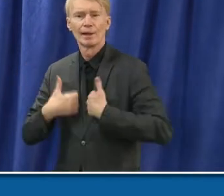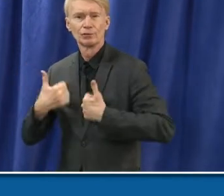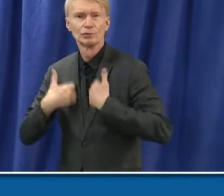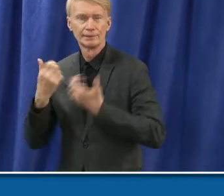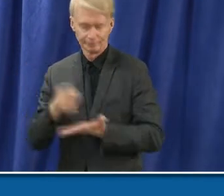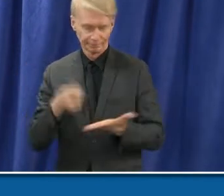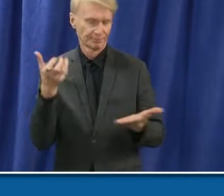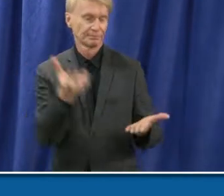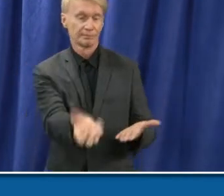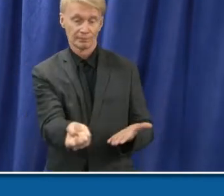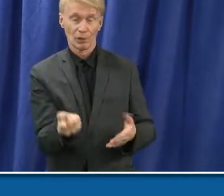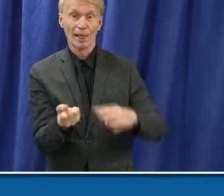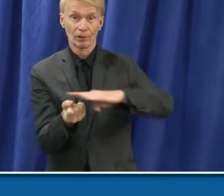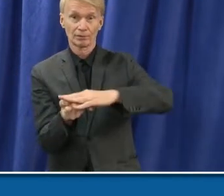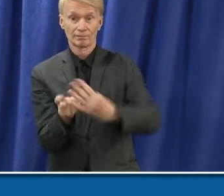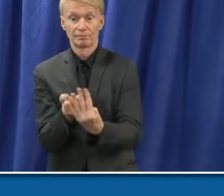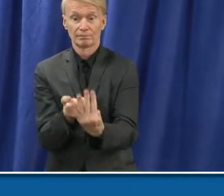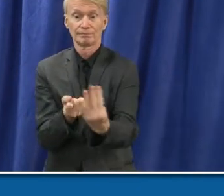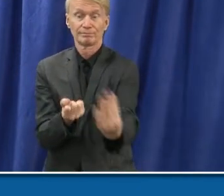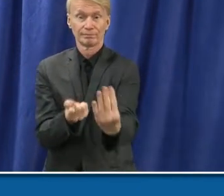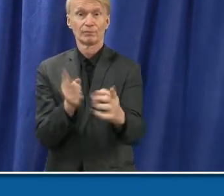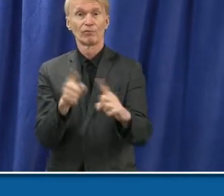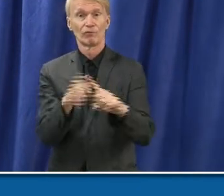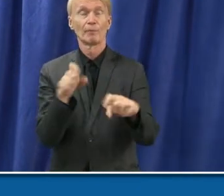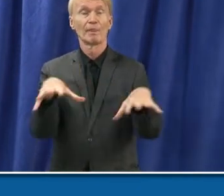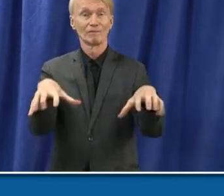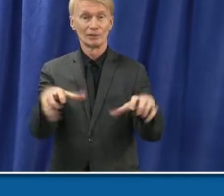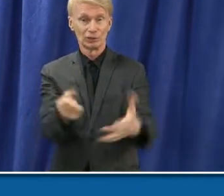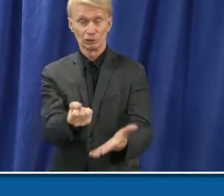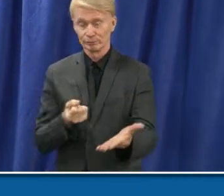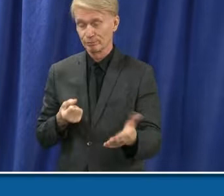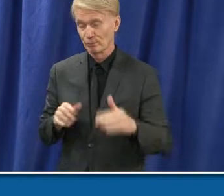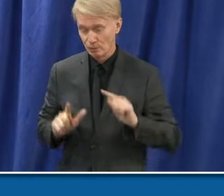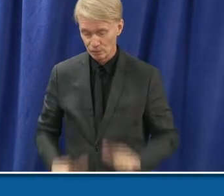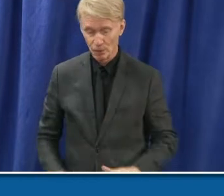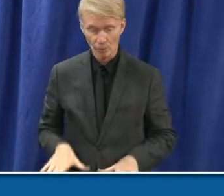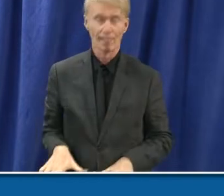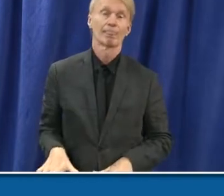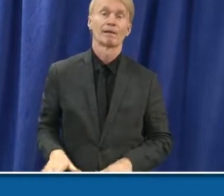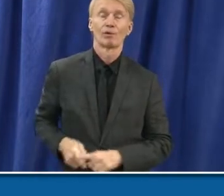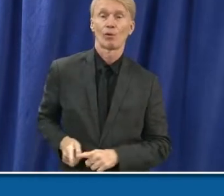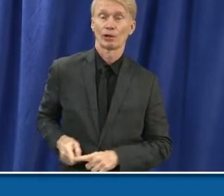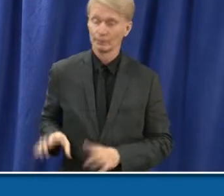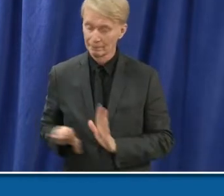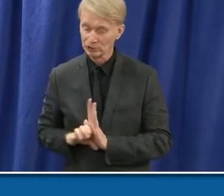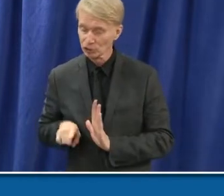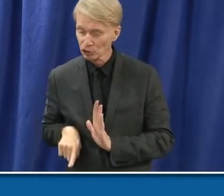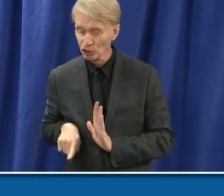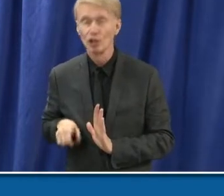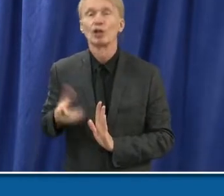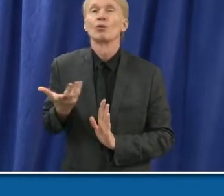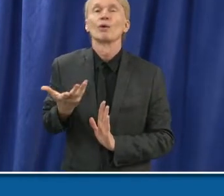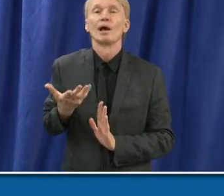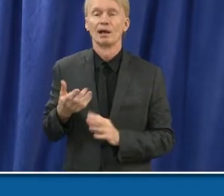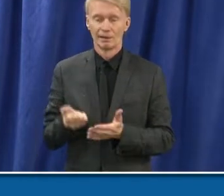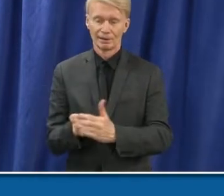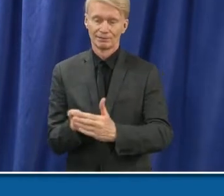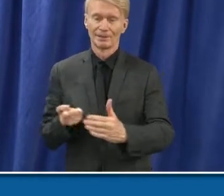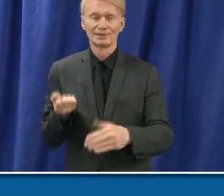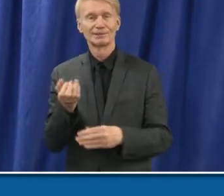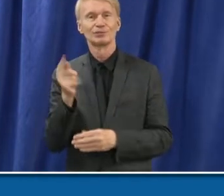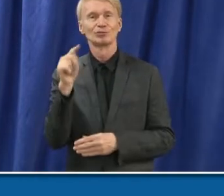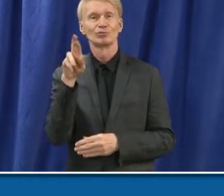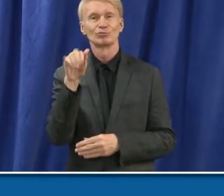him pulling out the vaccine in the freezer. The lower left-hand corner is an image of the vaccine tray. So